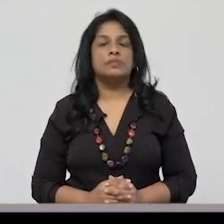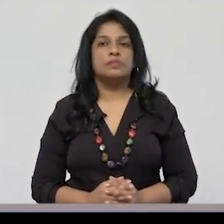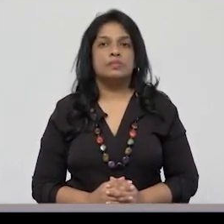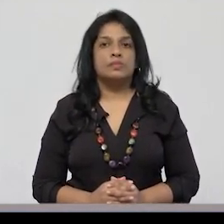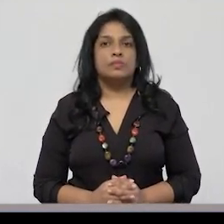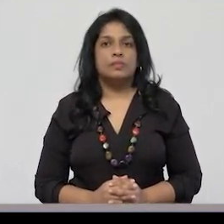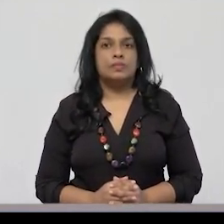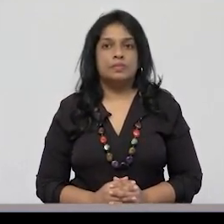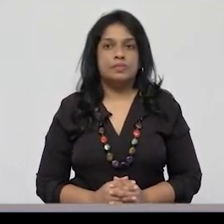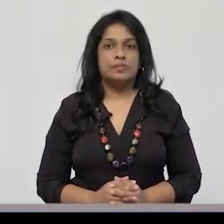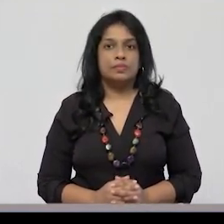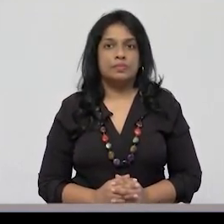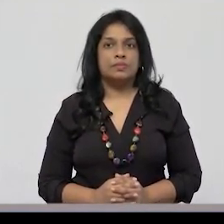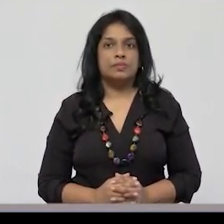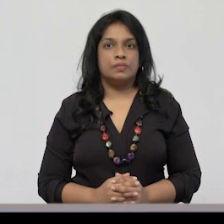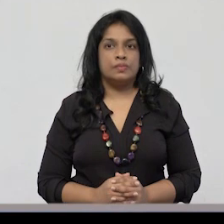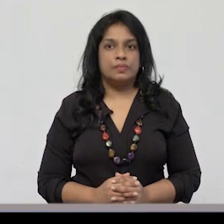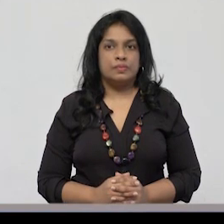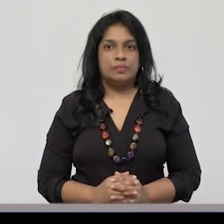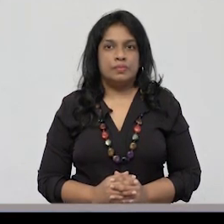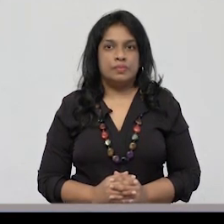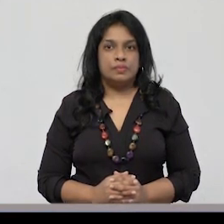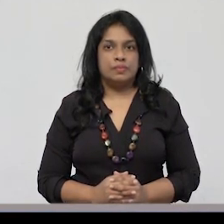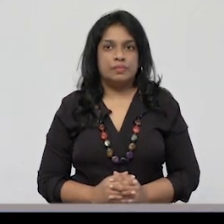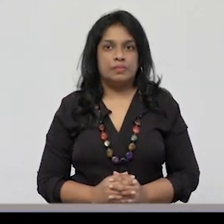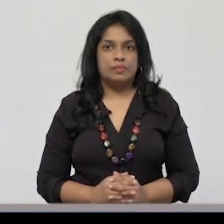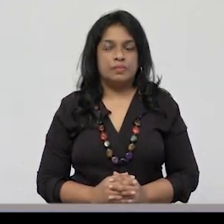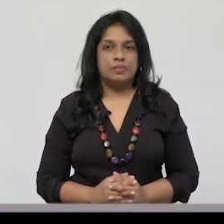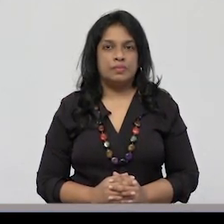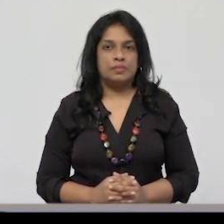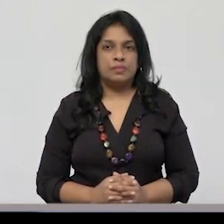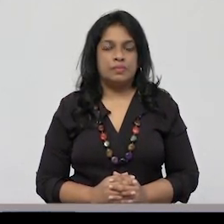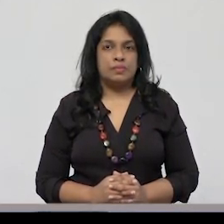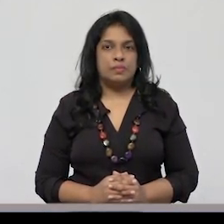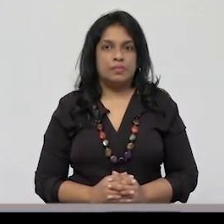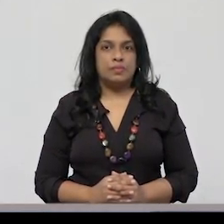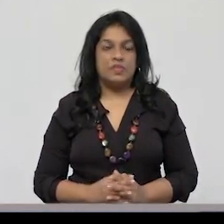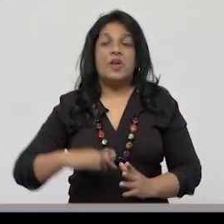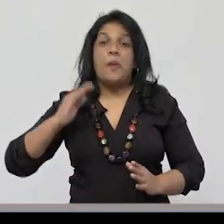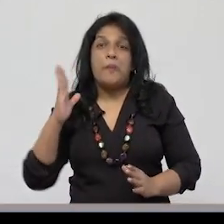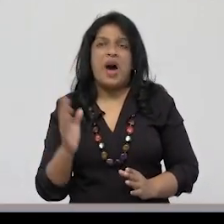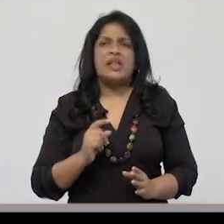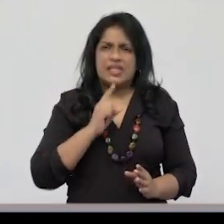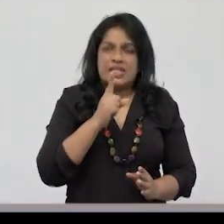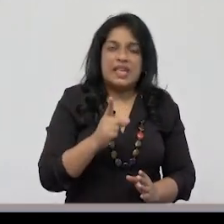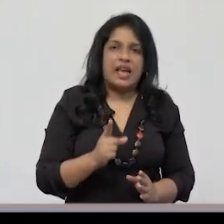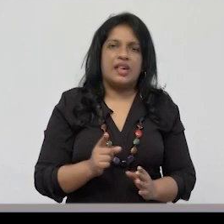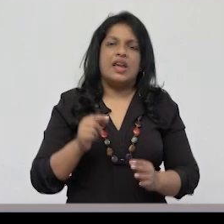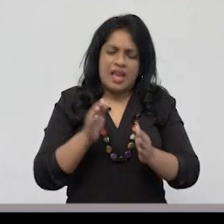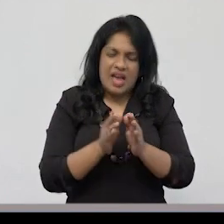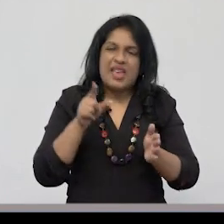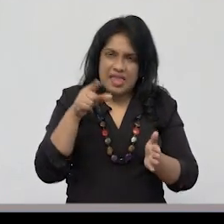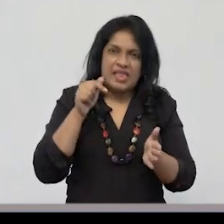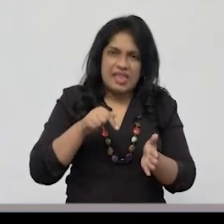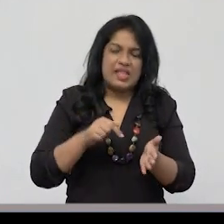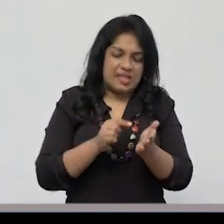few things that we need this. I've read this from the time I was a kid. I know this by memory. But I haven't had the